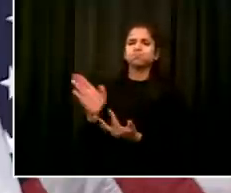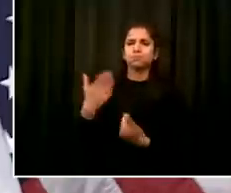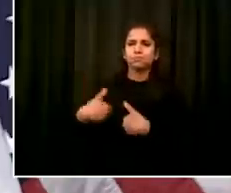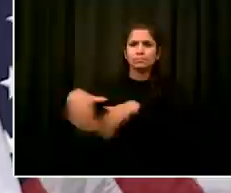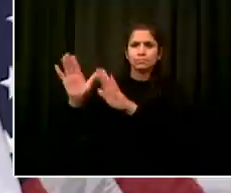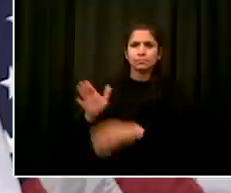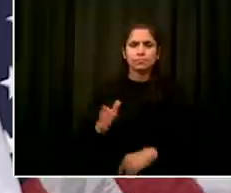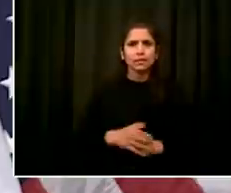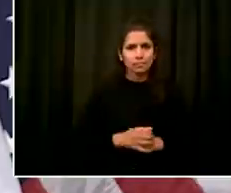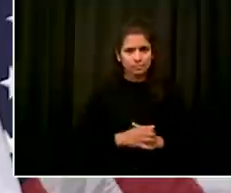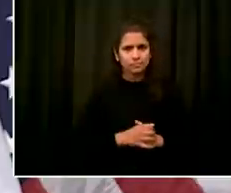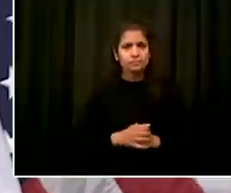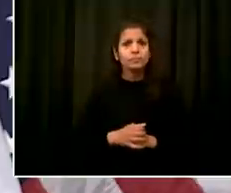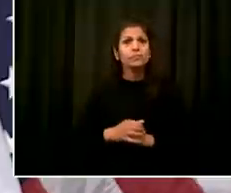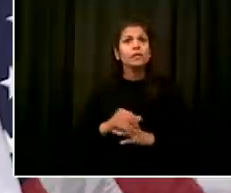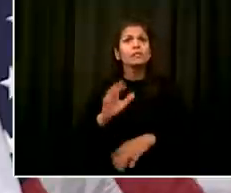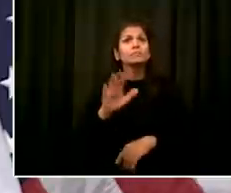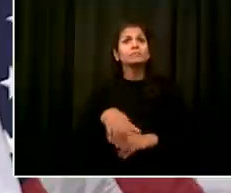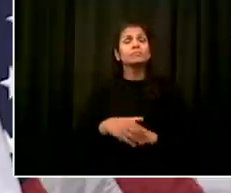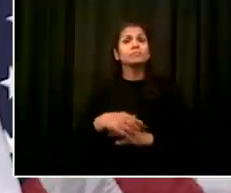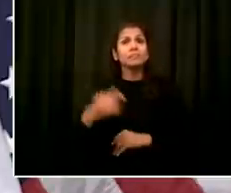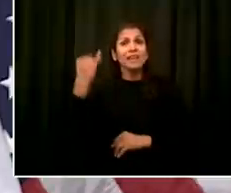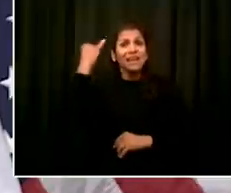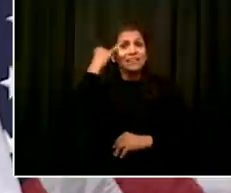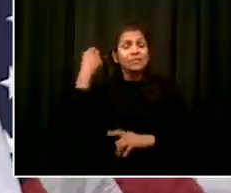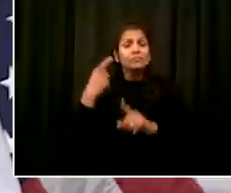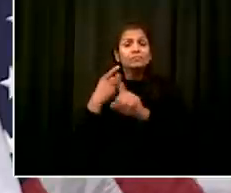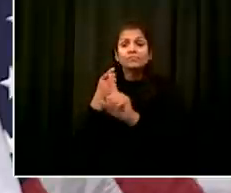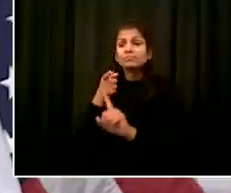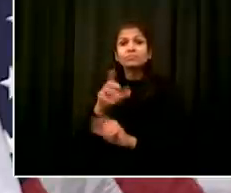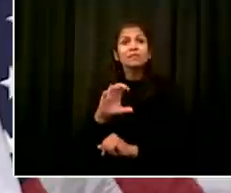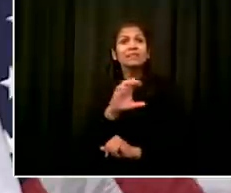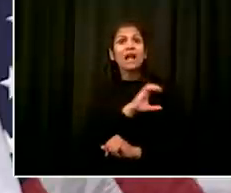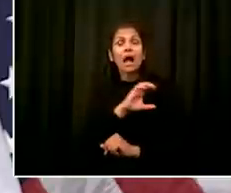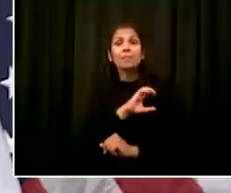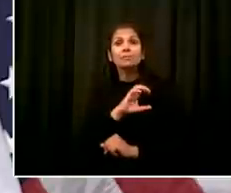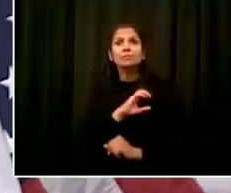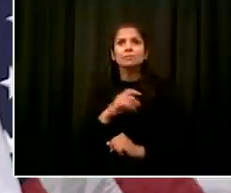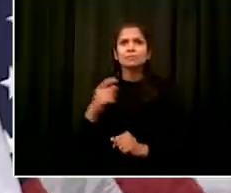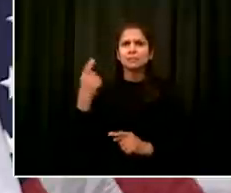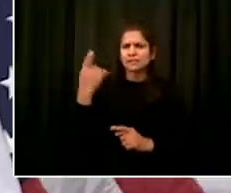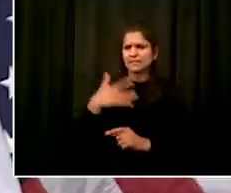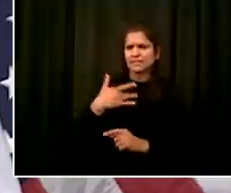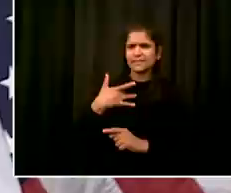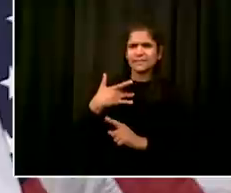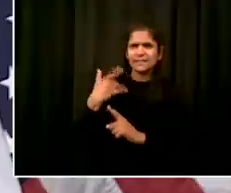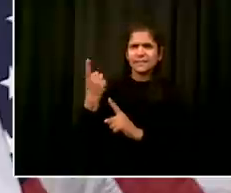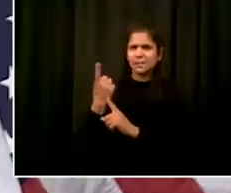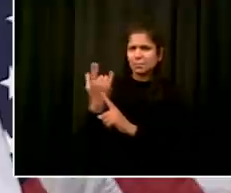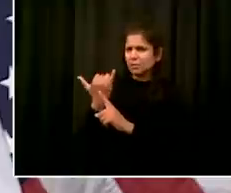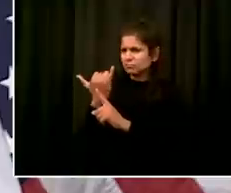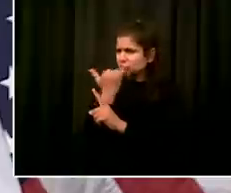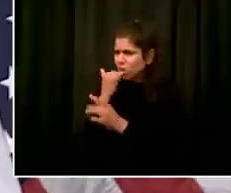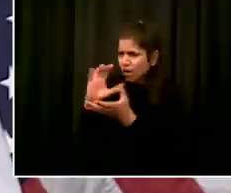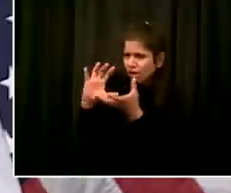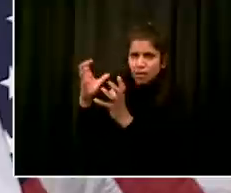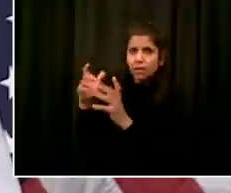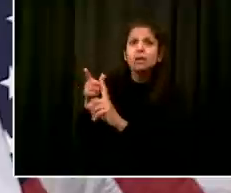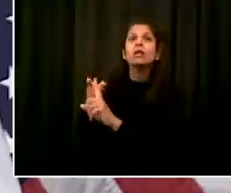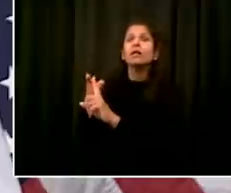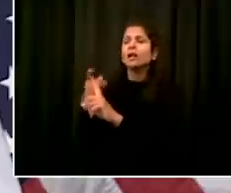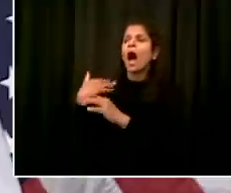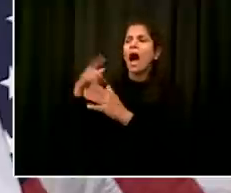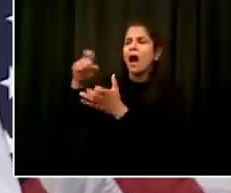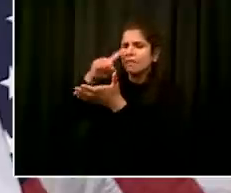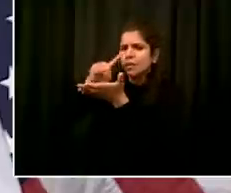I've had this conversation with the commissioner. If an officer is under investigation, those investigations from now on are going to go faster. We're going to have faster